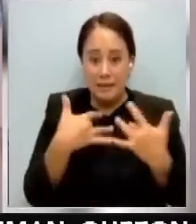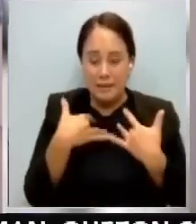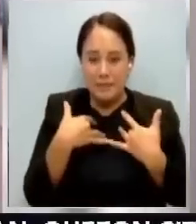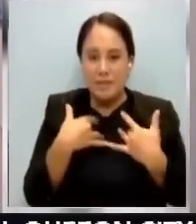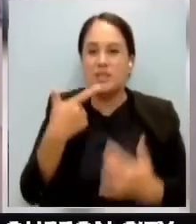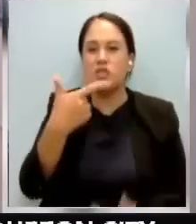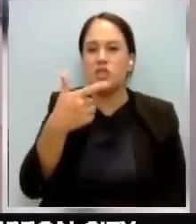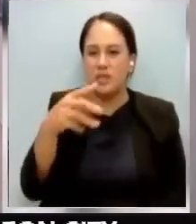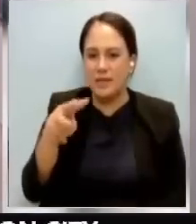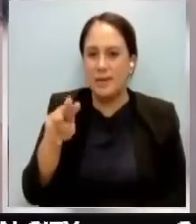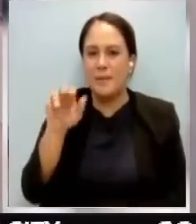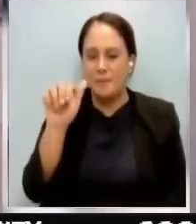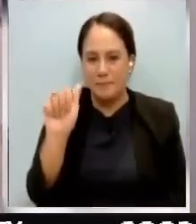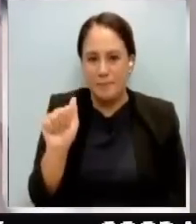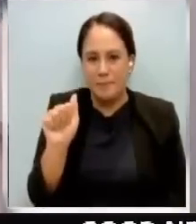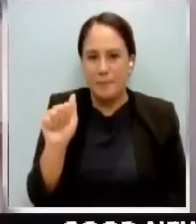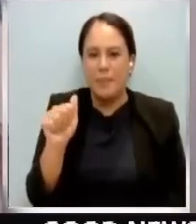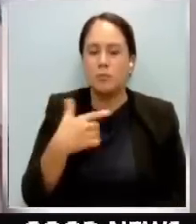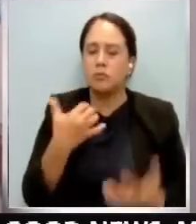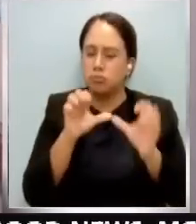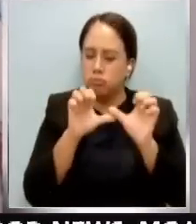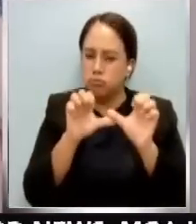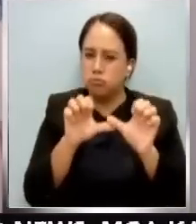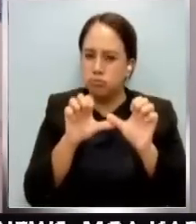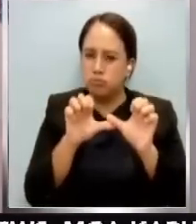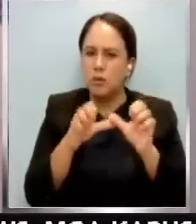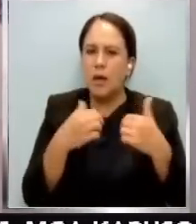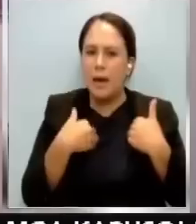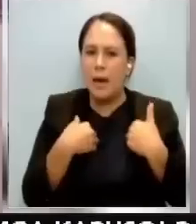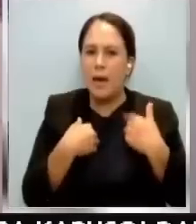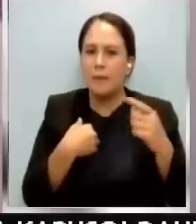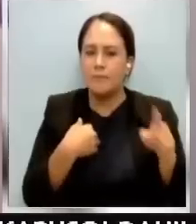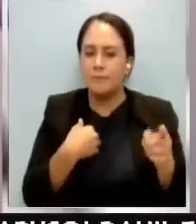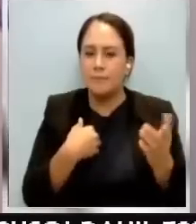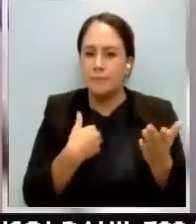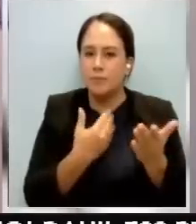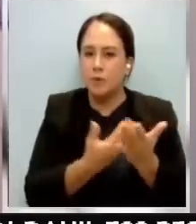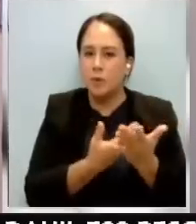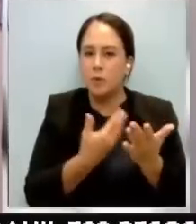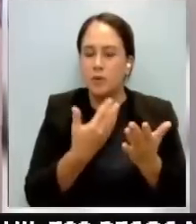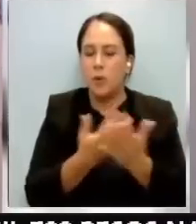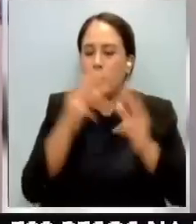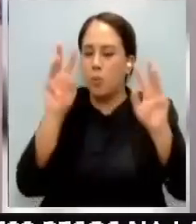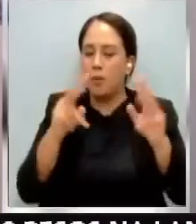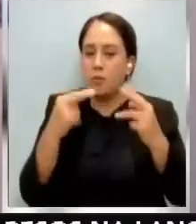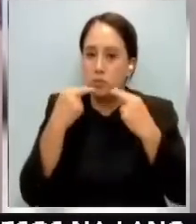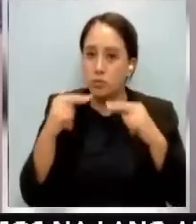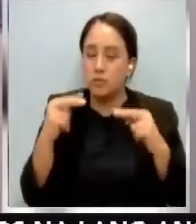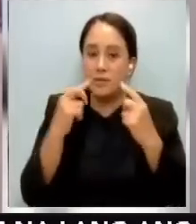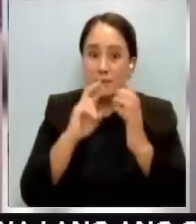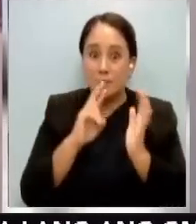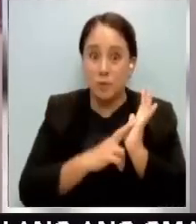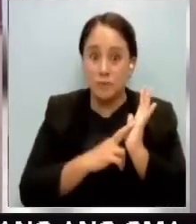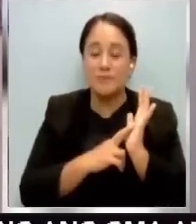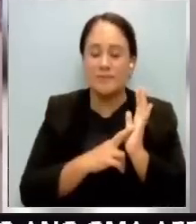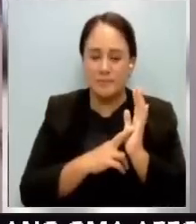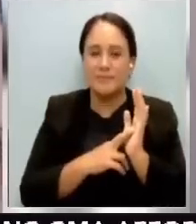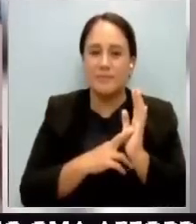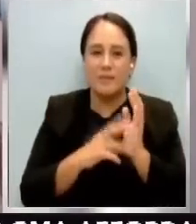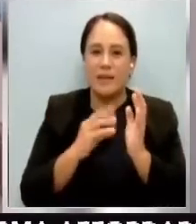Network continues to put premium on our weather news reports and coverage,